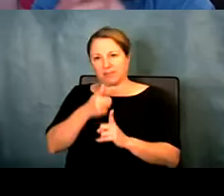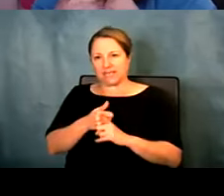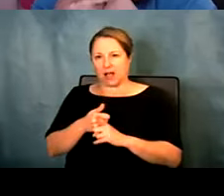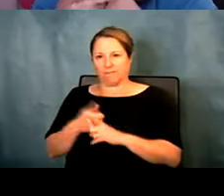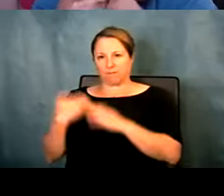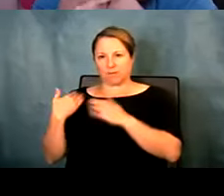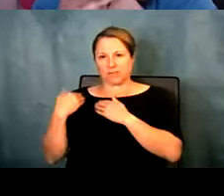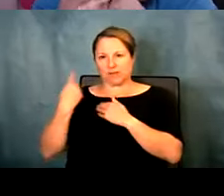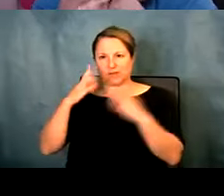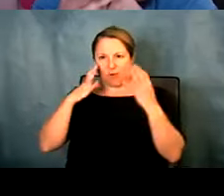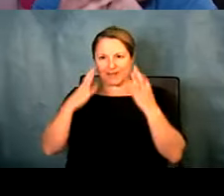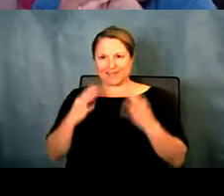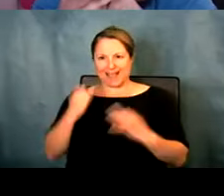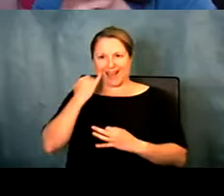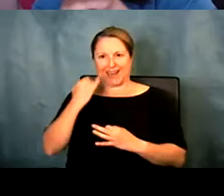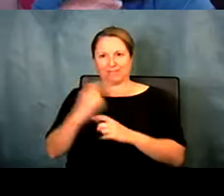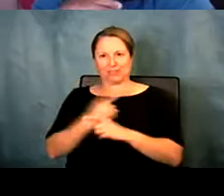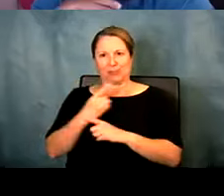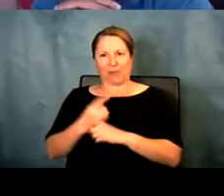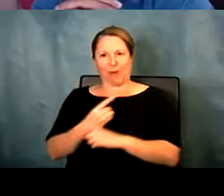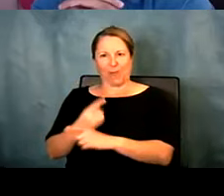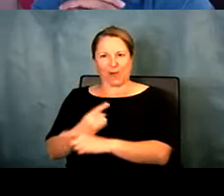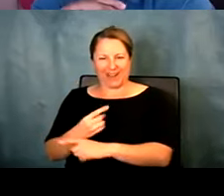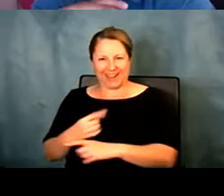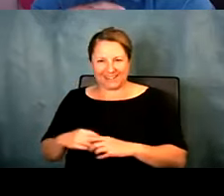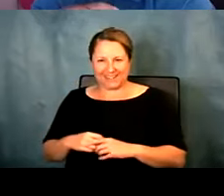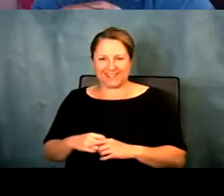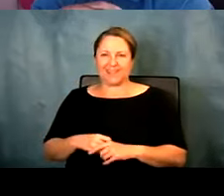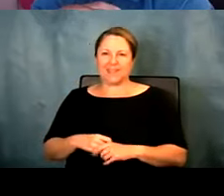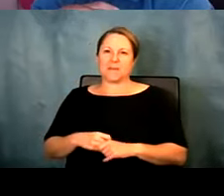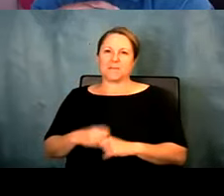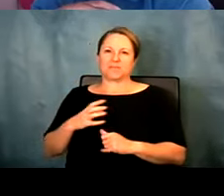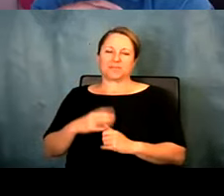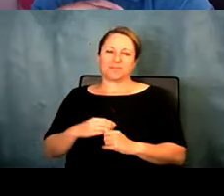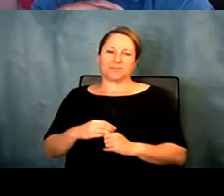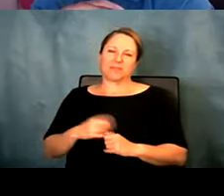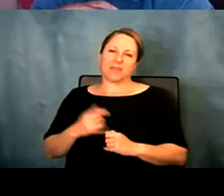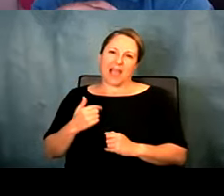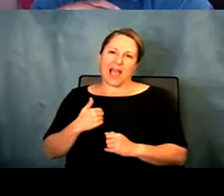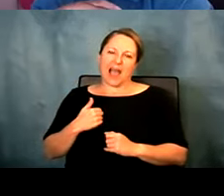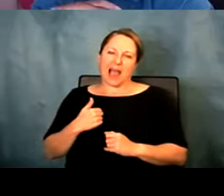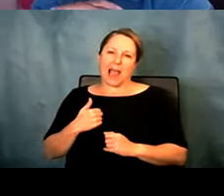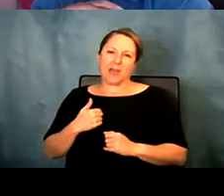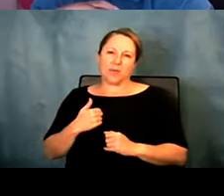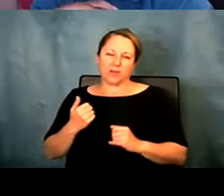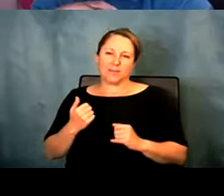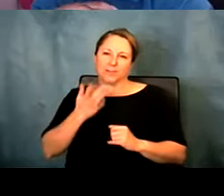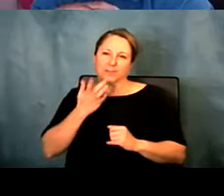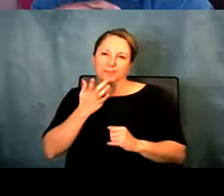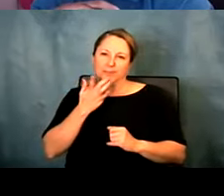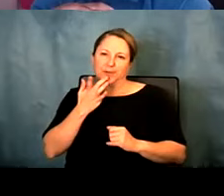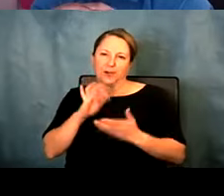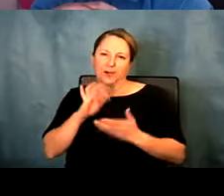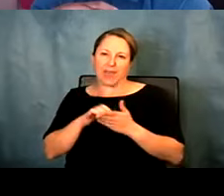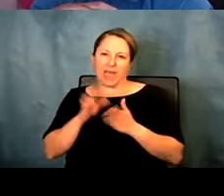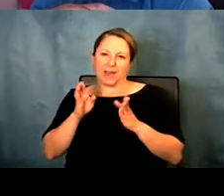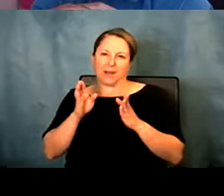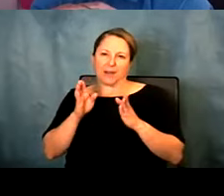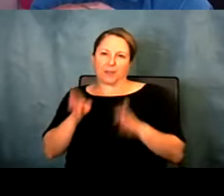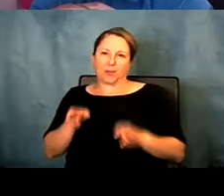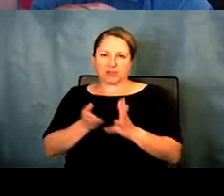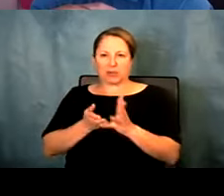about that decision and that choice, and having the responsibility for monitoring, I would definitely want that person to go through their